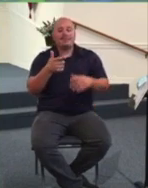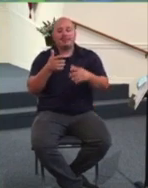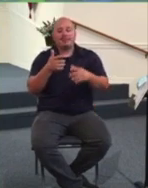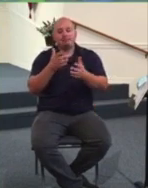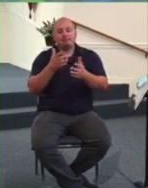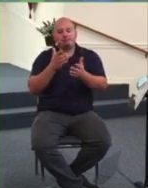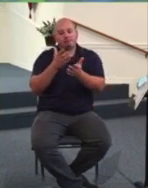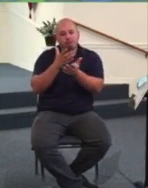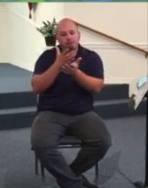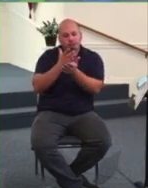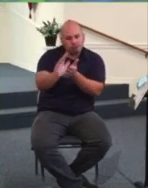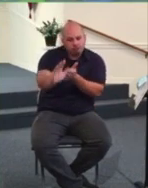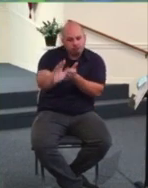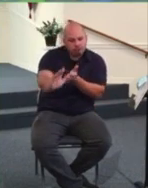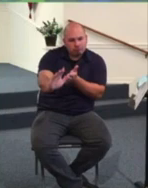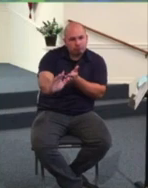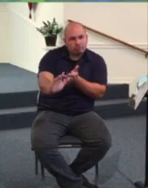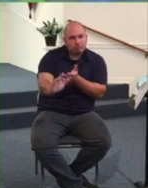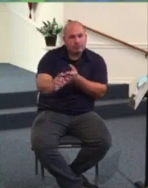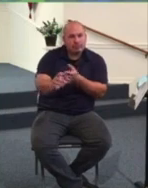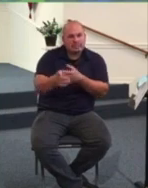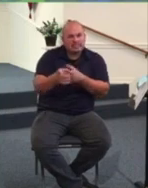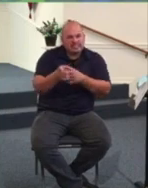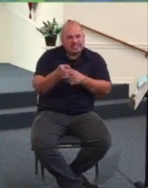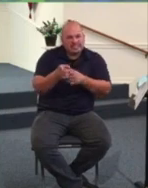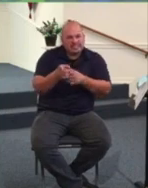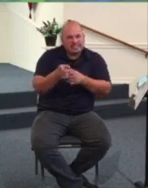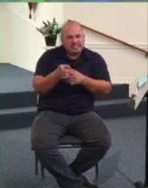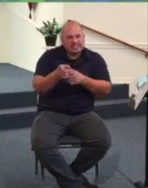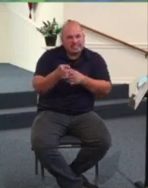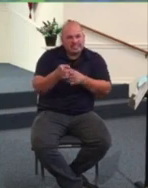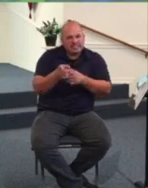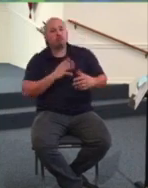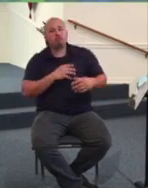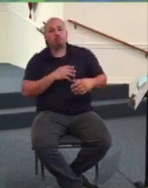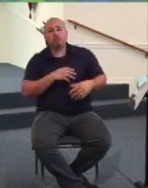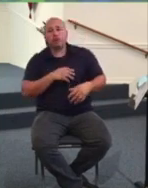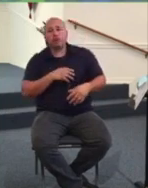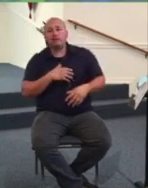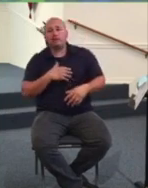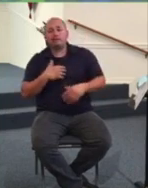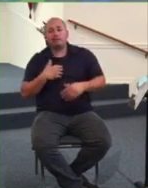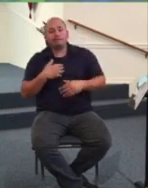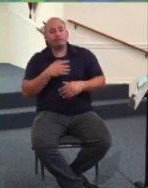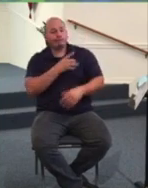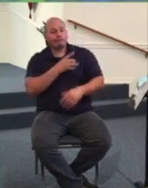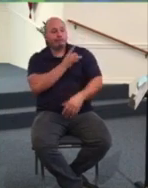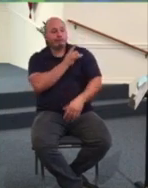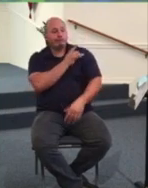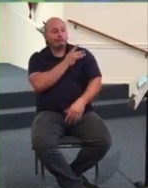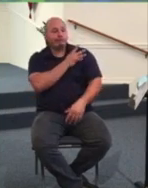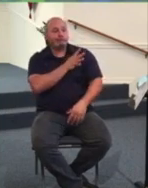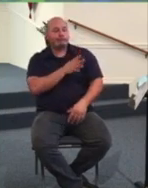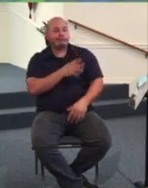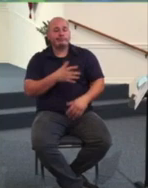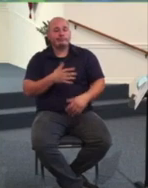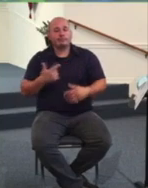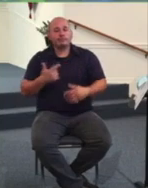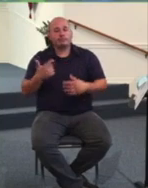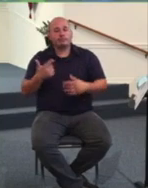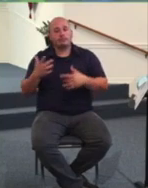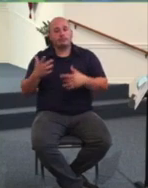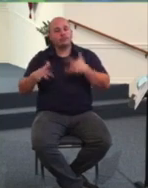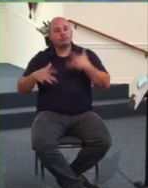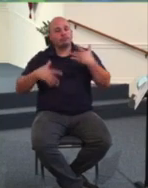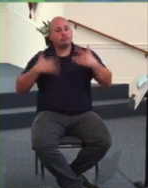follow Jesus, you rejoice because you have God, and God has promised His children